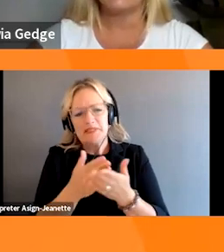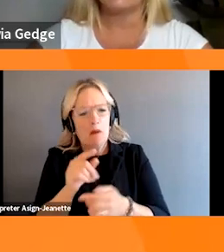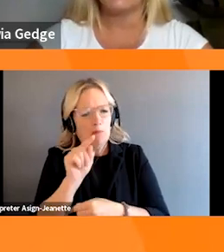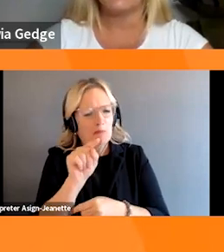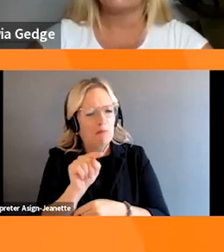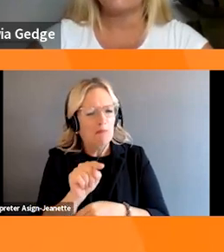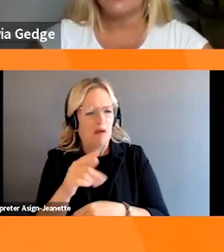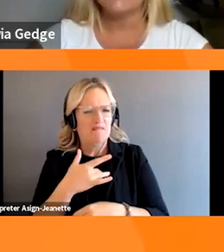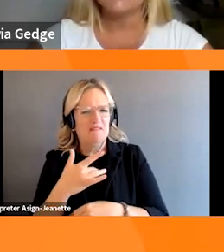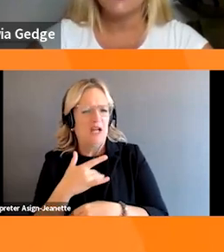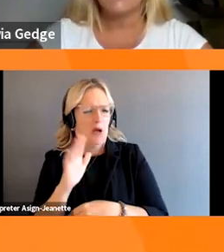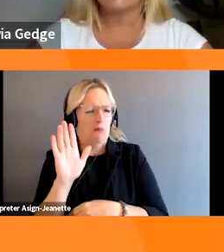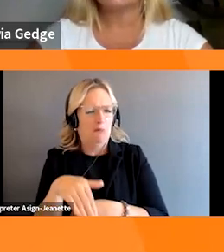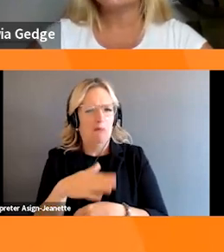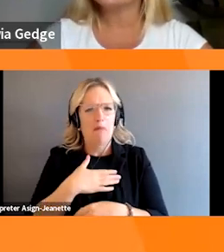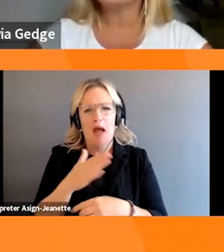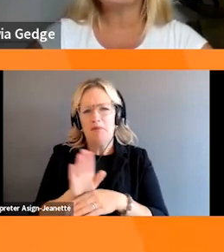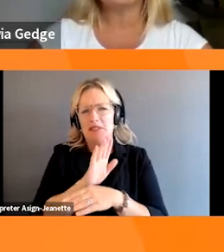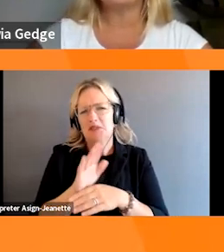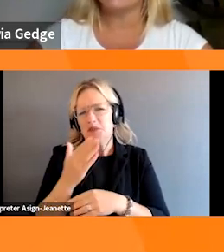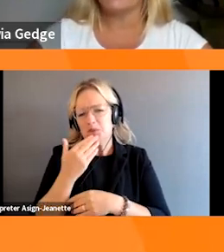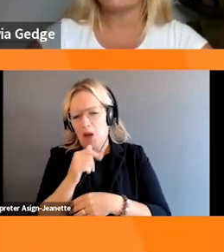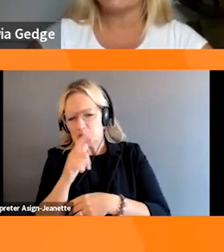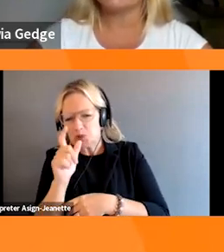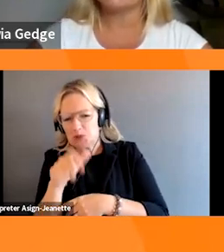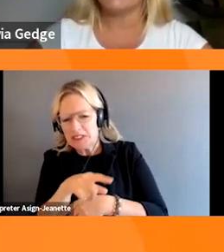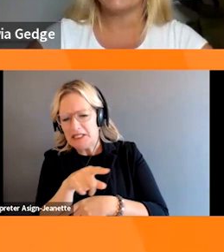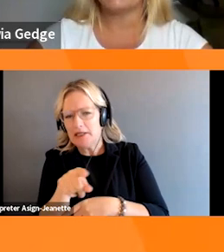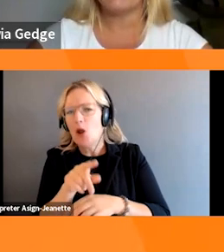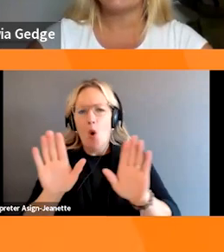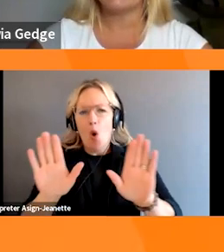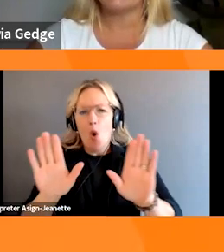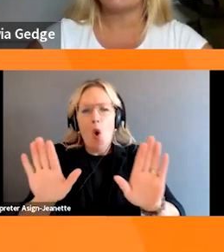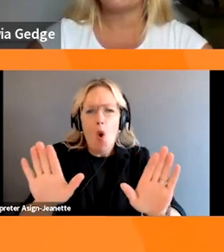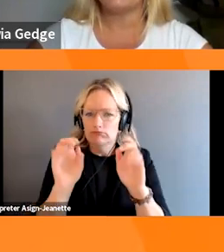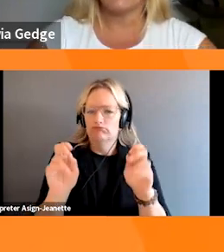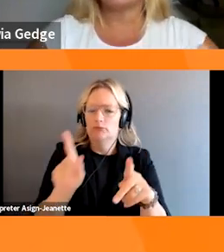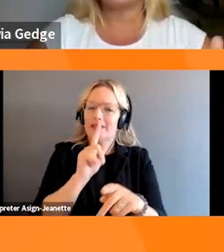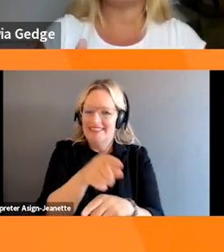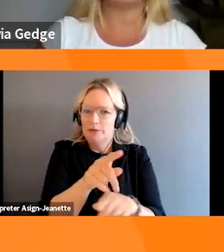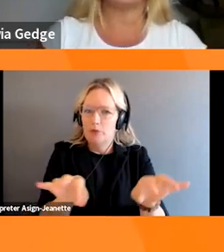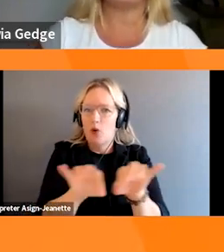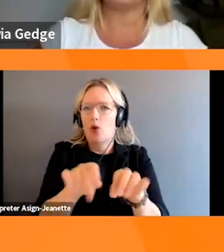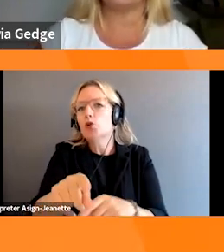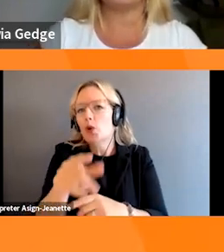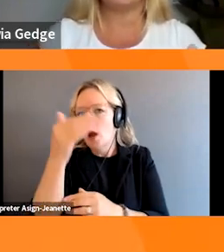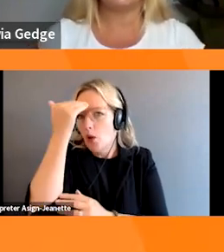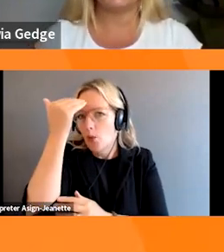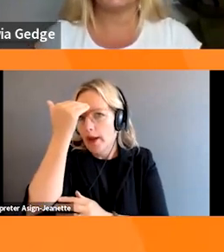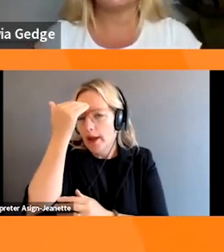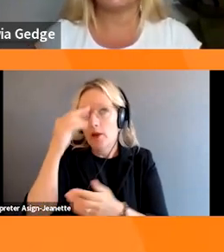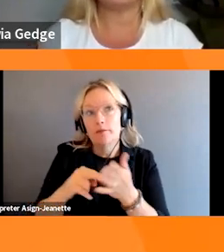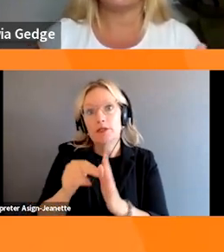to tackle on quiet yet. This is more for awareness. And there will be, as your